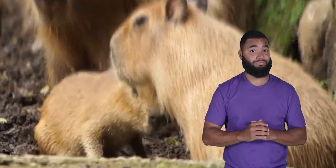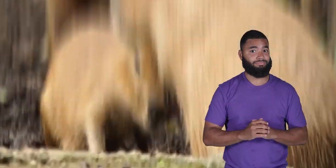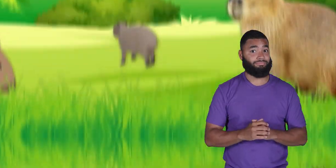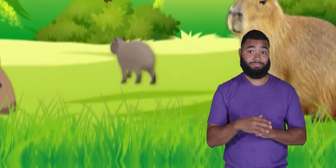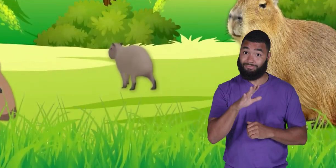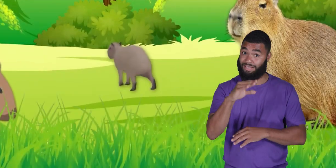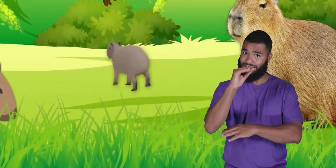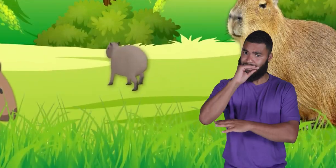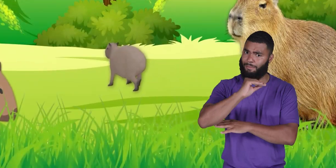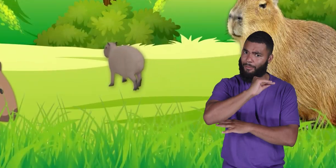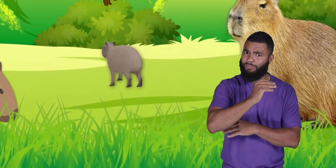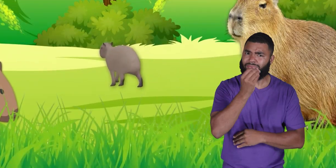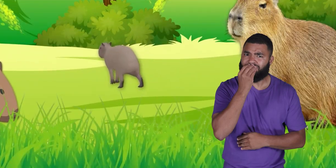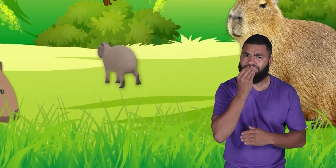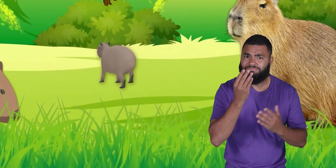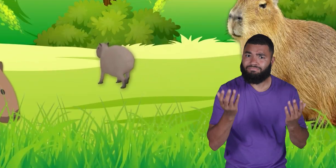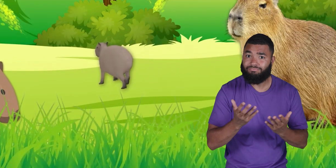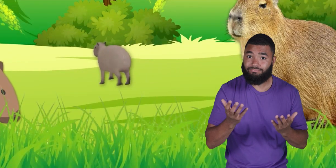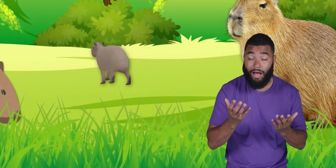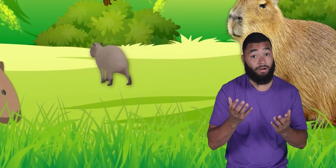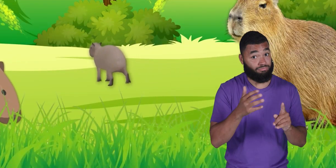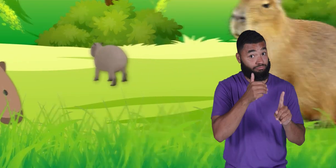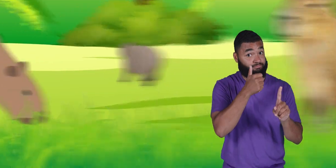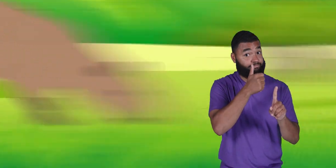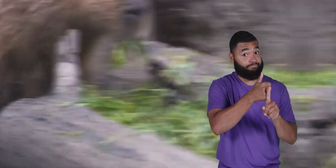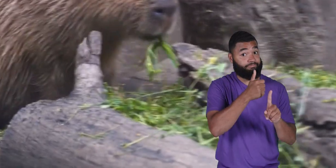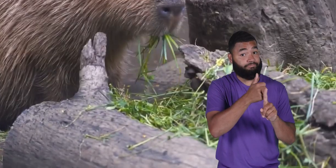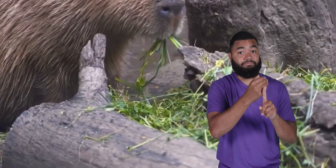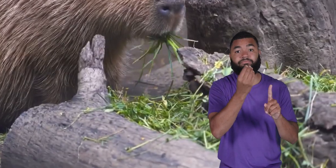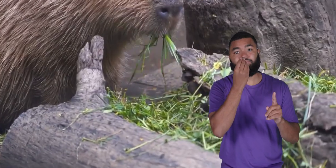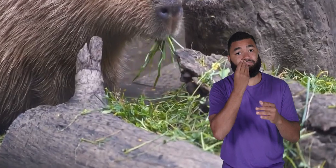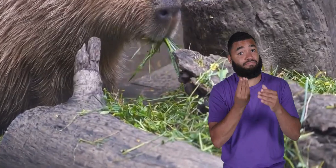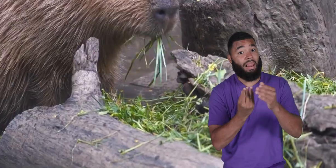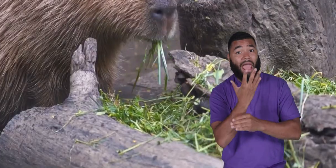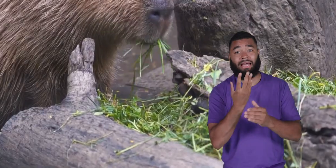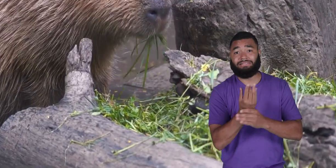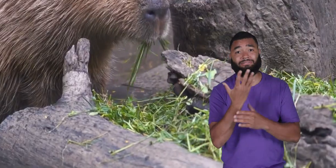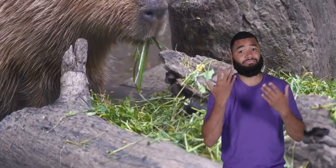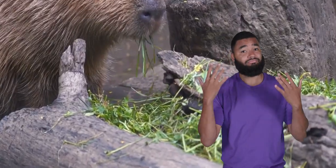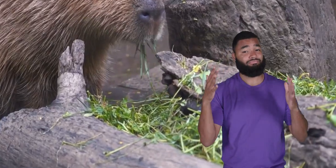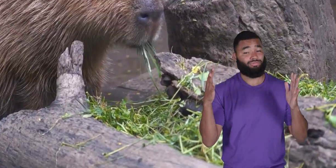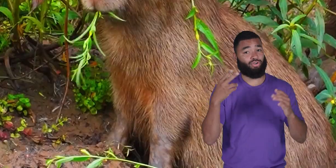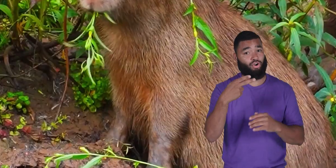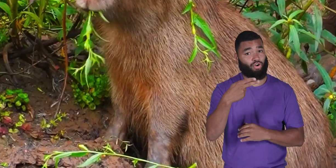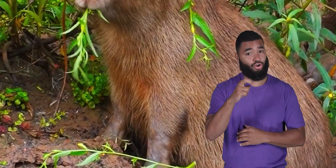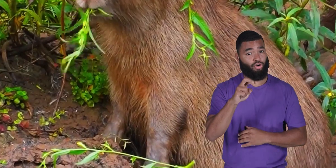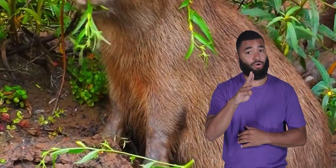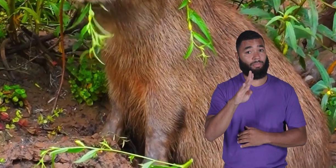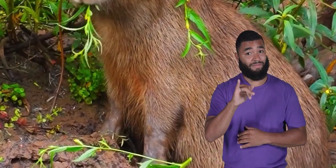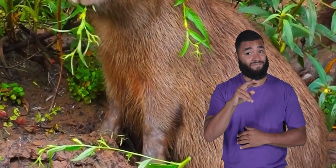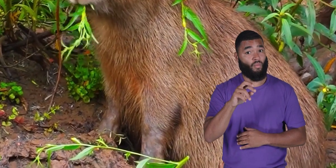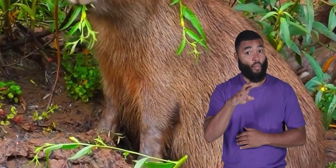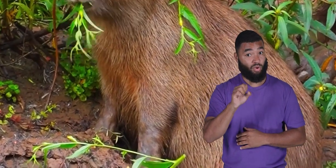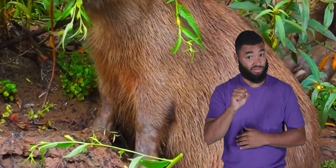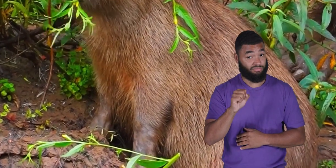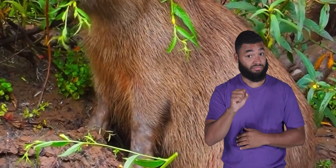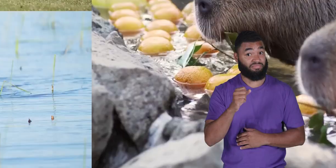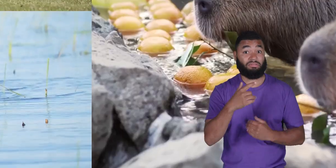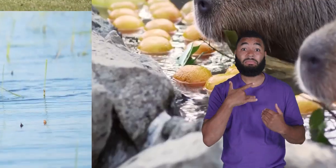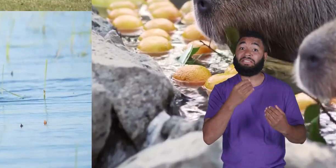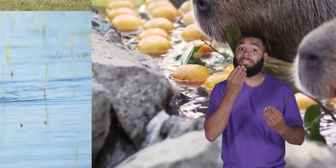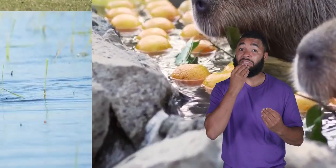what do capybaras eat capybaras are herbivores so they only eat plants